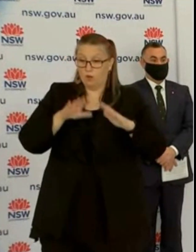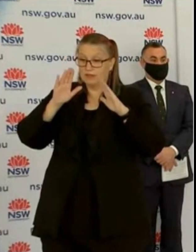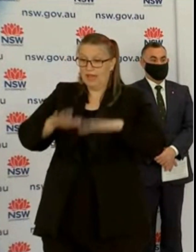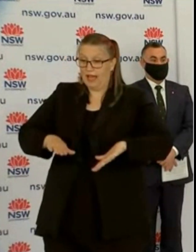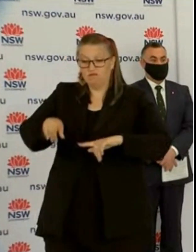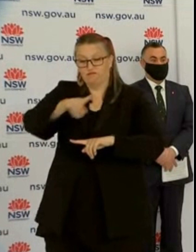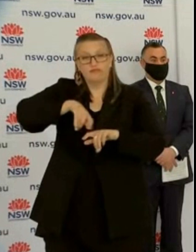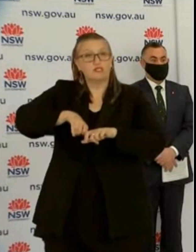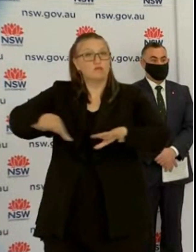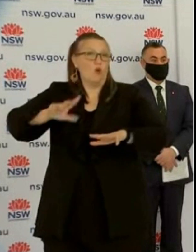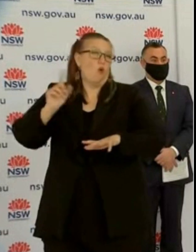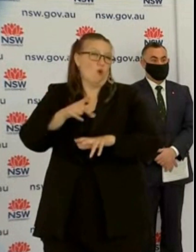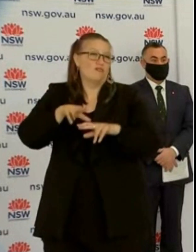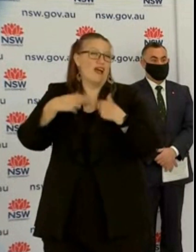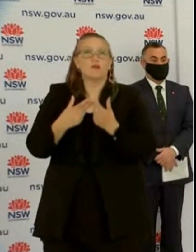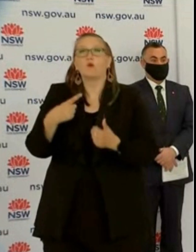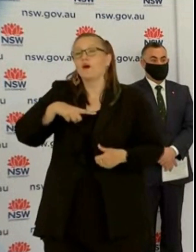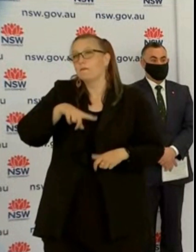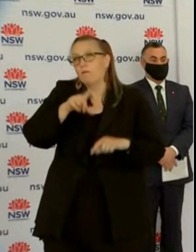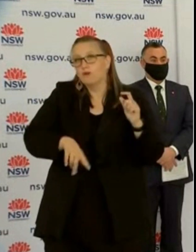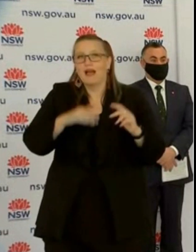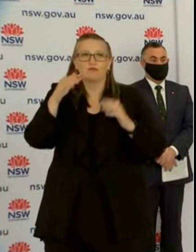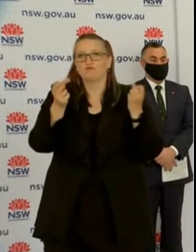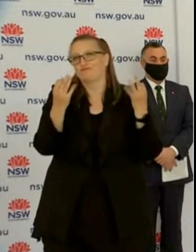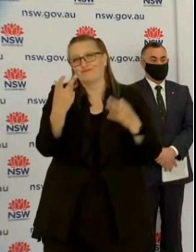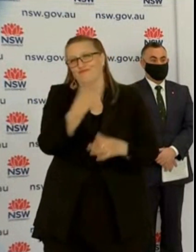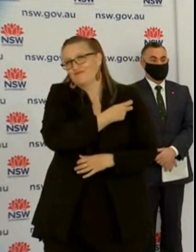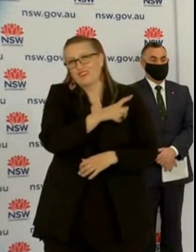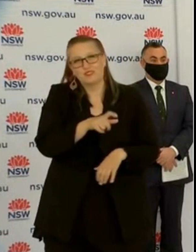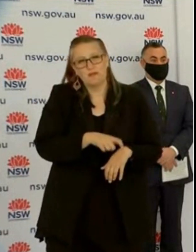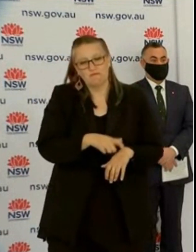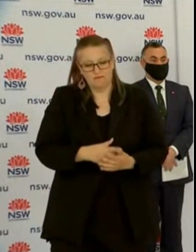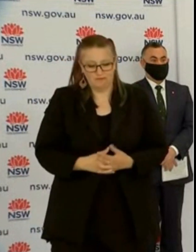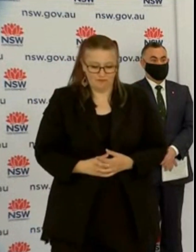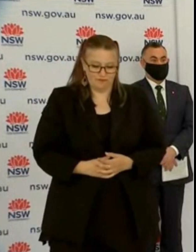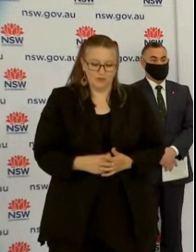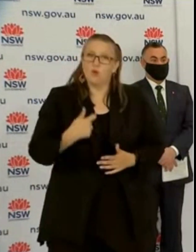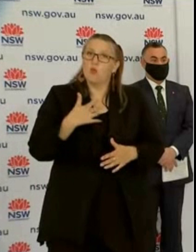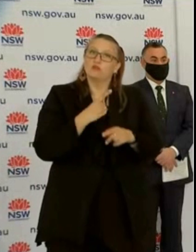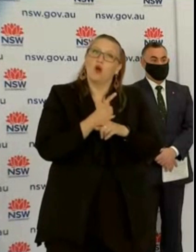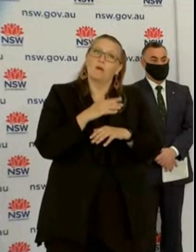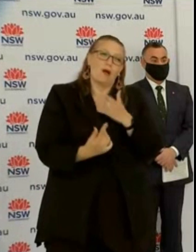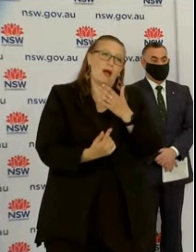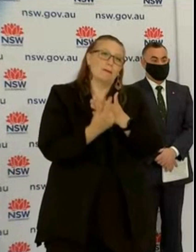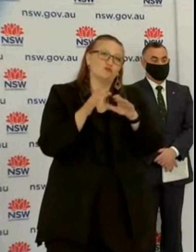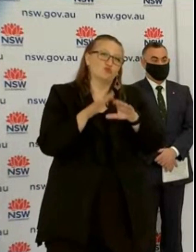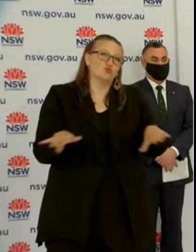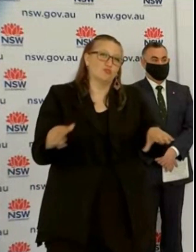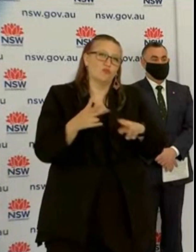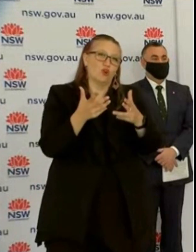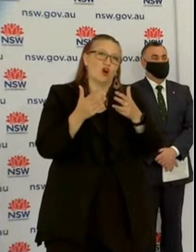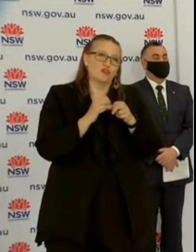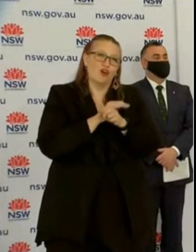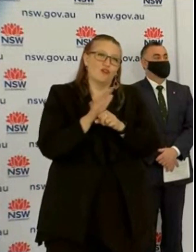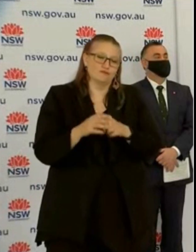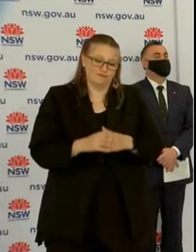adults. Just a word on the infection in children. We're very lucky to know,